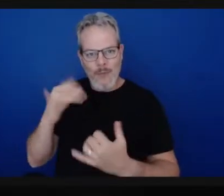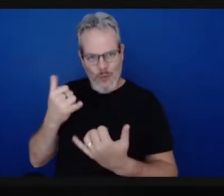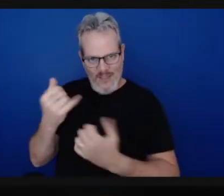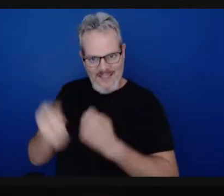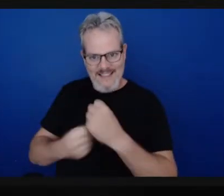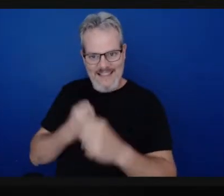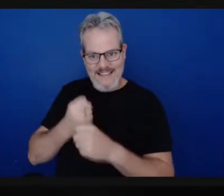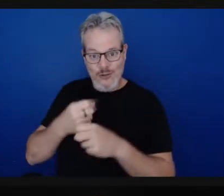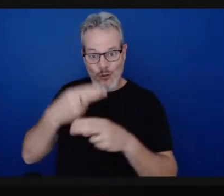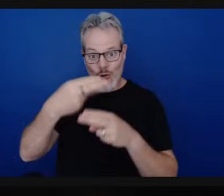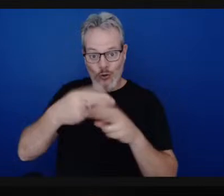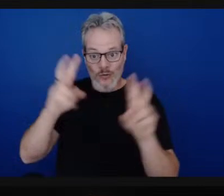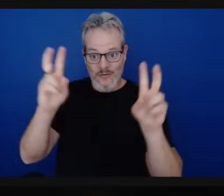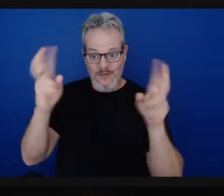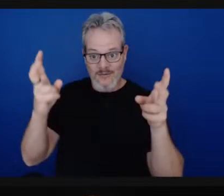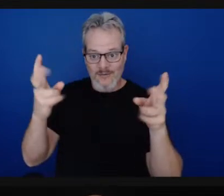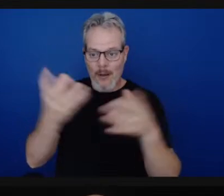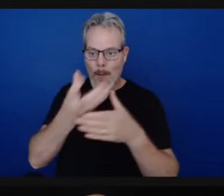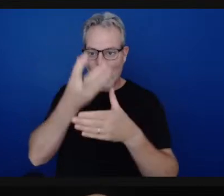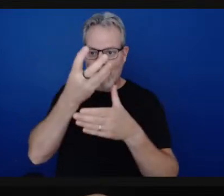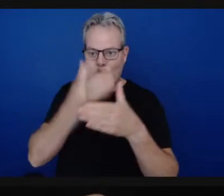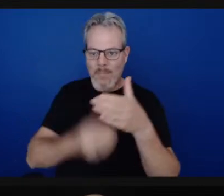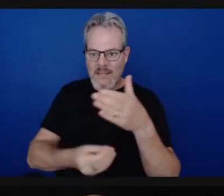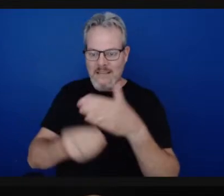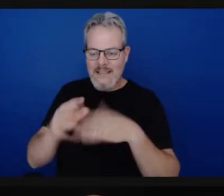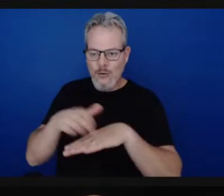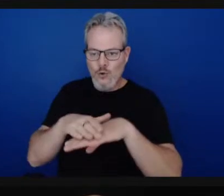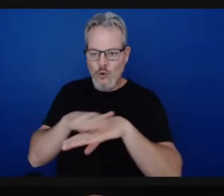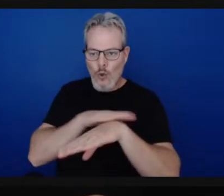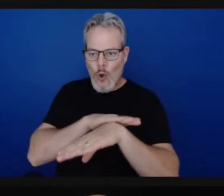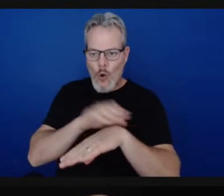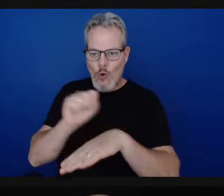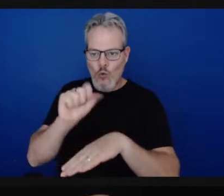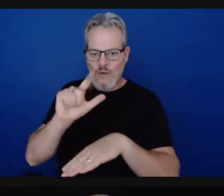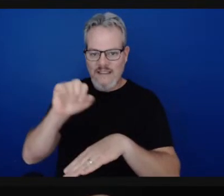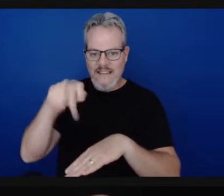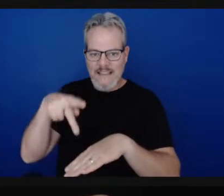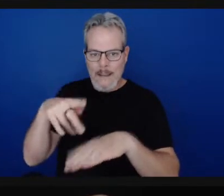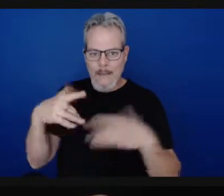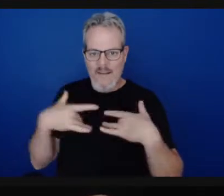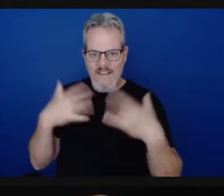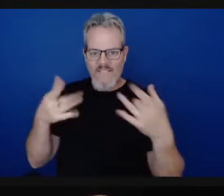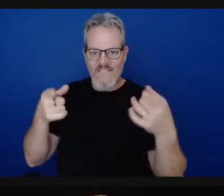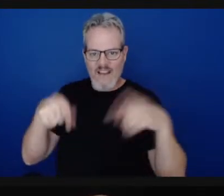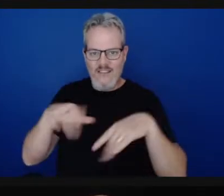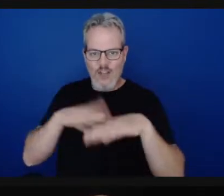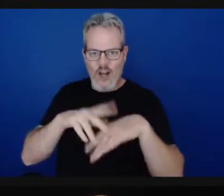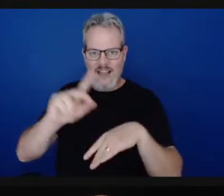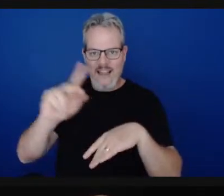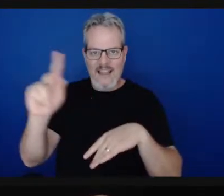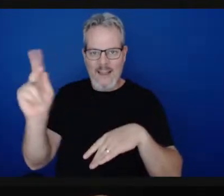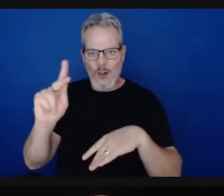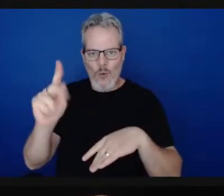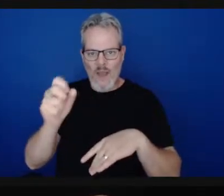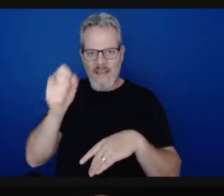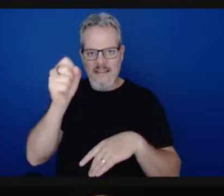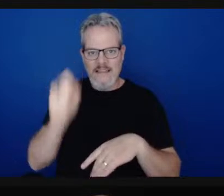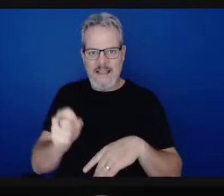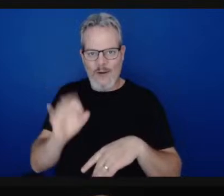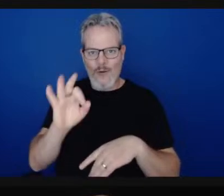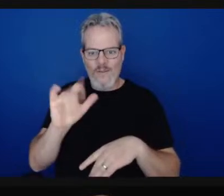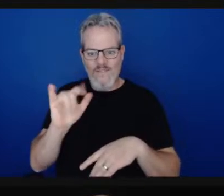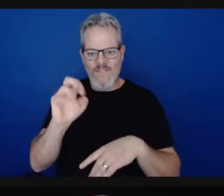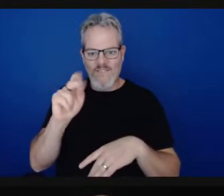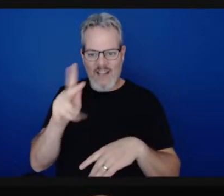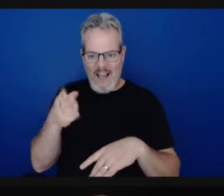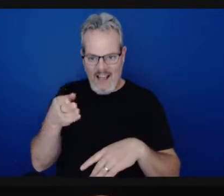entitled The Missing Slow Slip Events on Kilauea's South Flank. You can see how this might be relevant now. But they were pointing